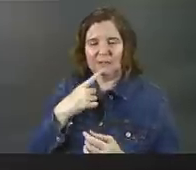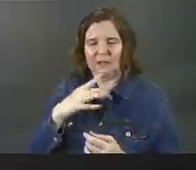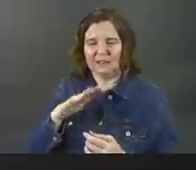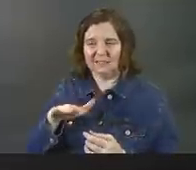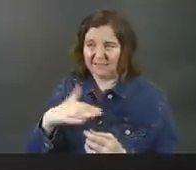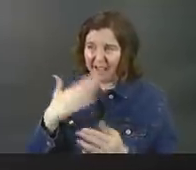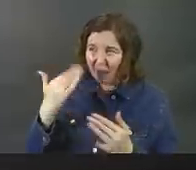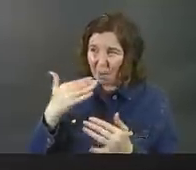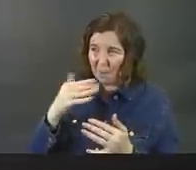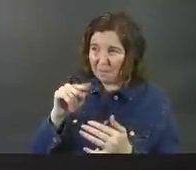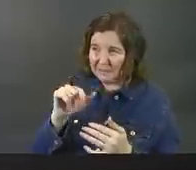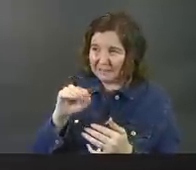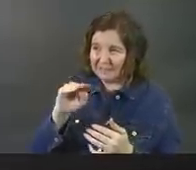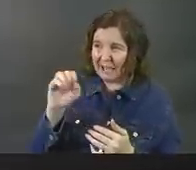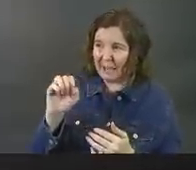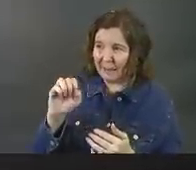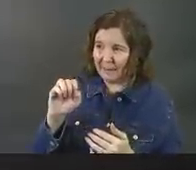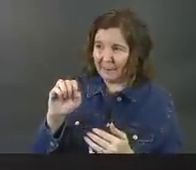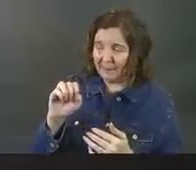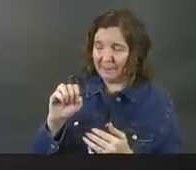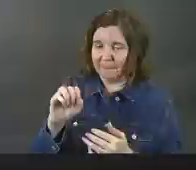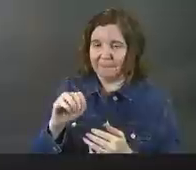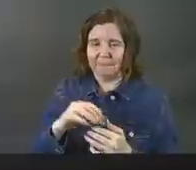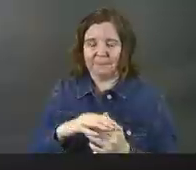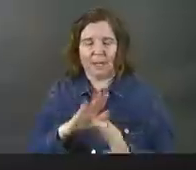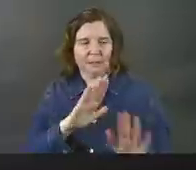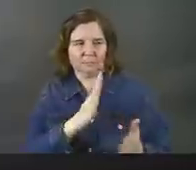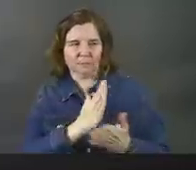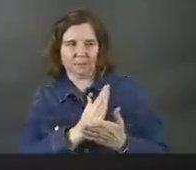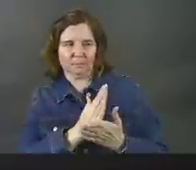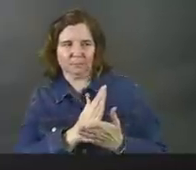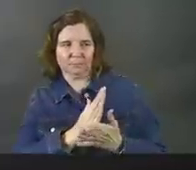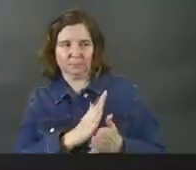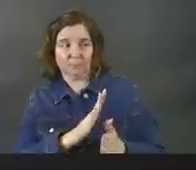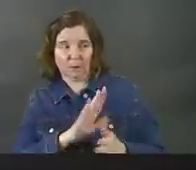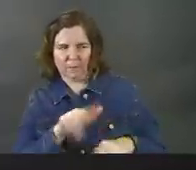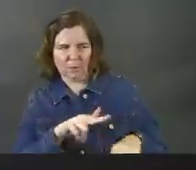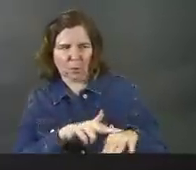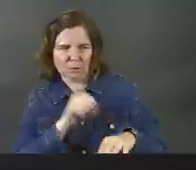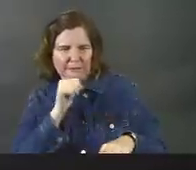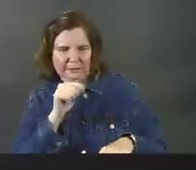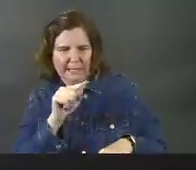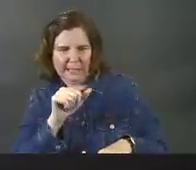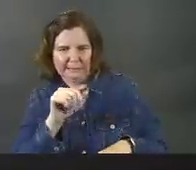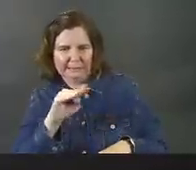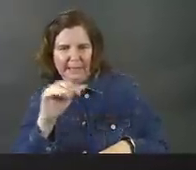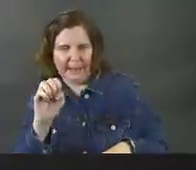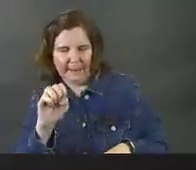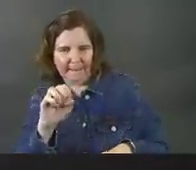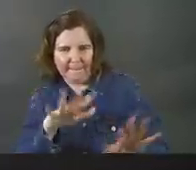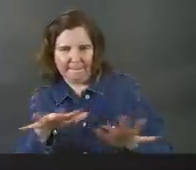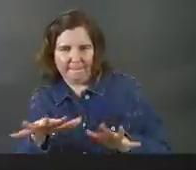to Mr. Beaver, I hope he's tame, and Mr. Beaver stops. And says, of course he's not tame.